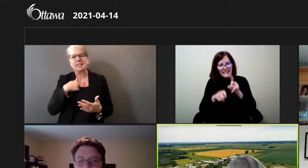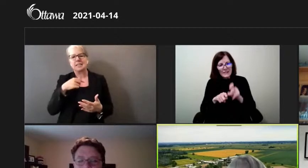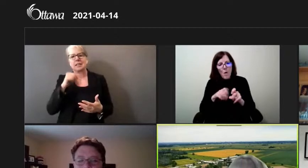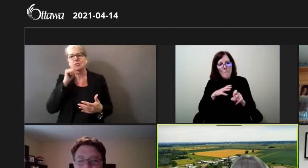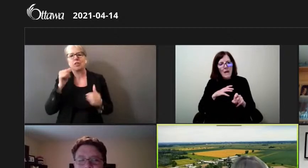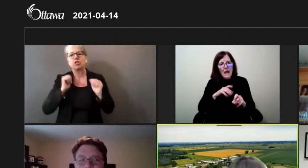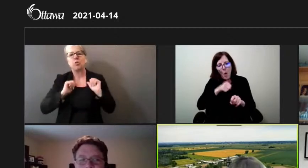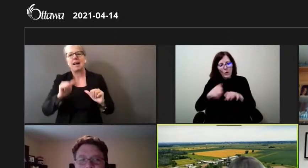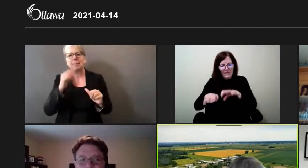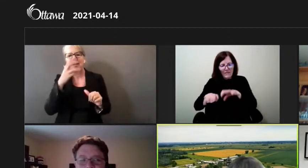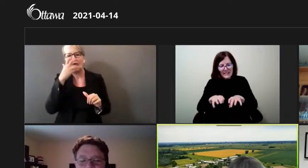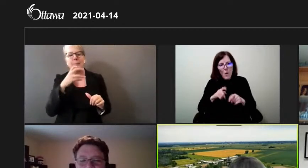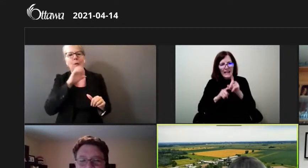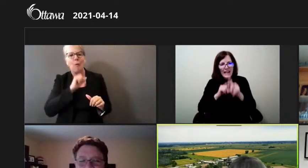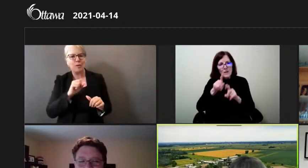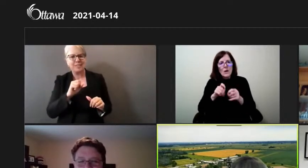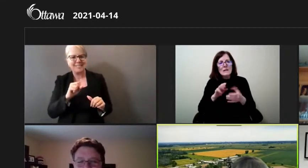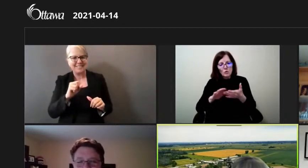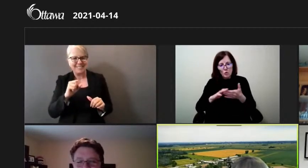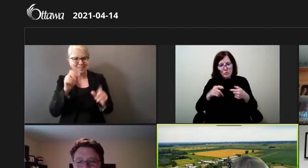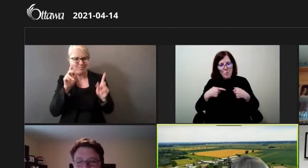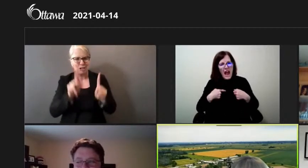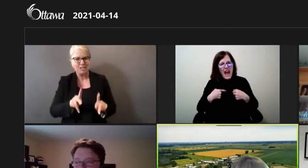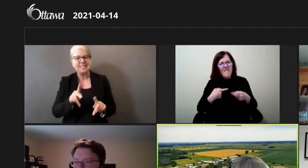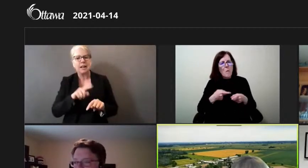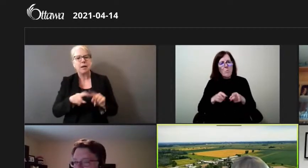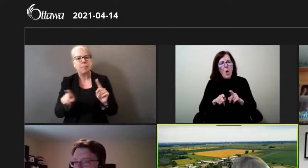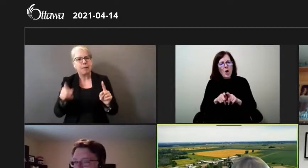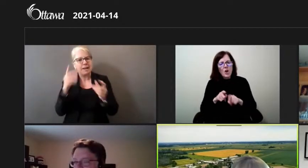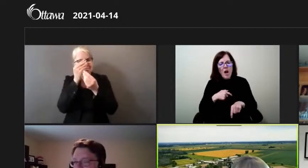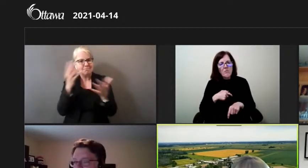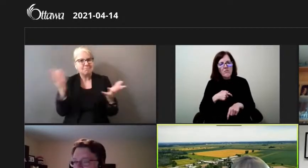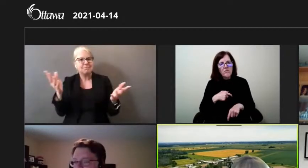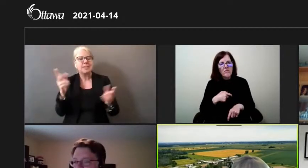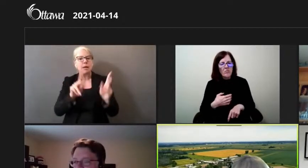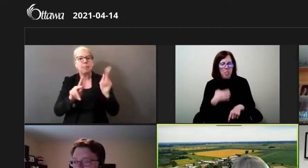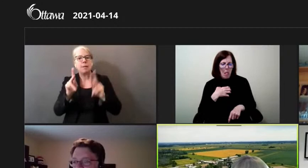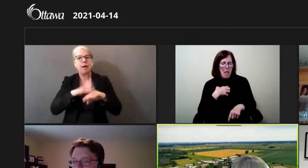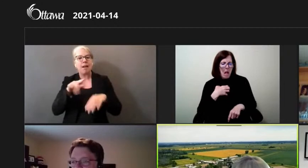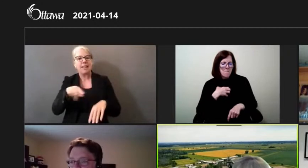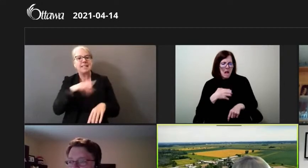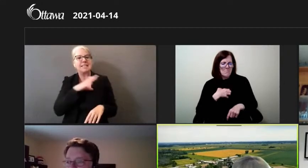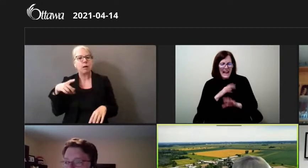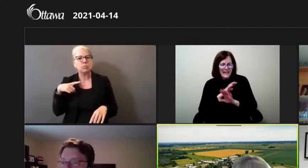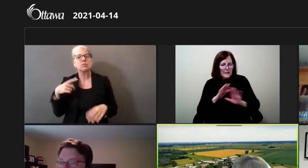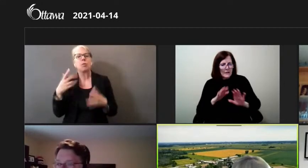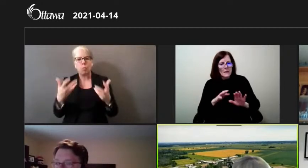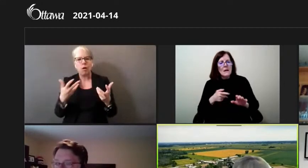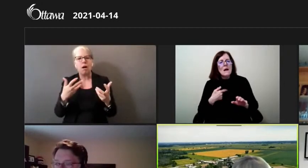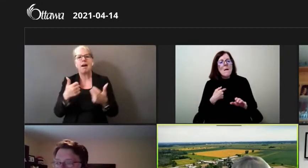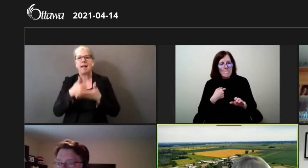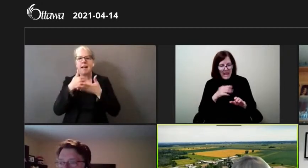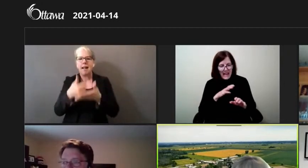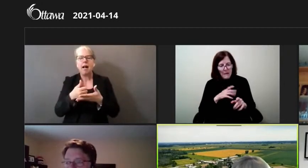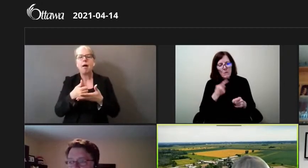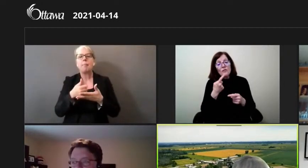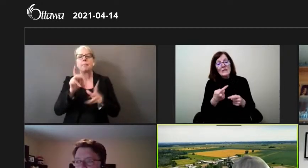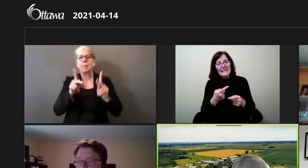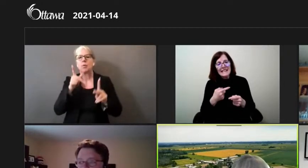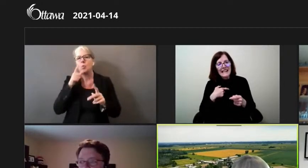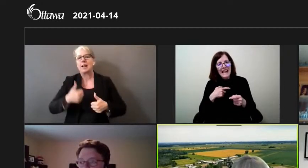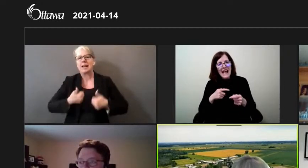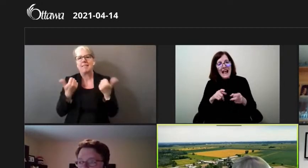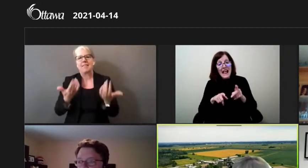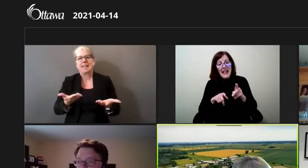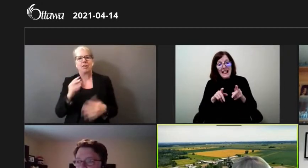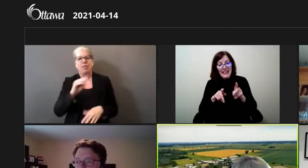person, but I can tell you that the people on this council very much want to help the residents of this city. We can't do